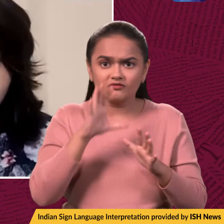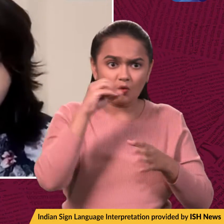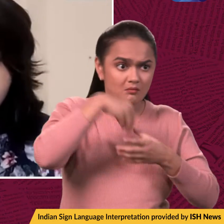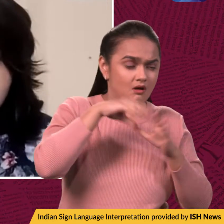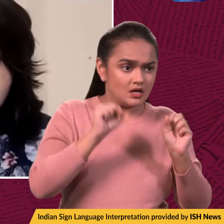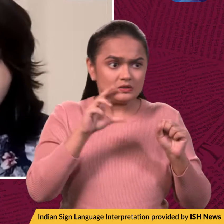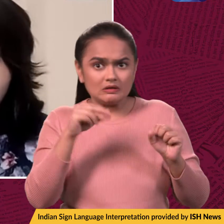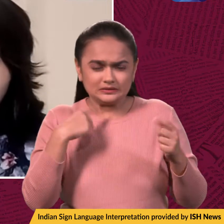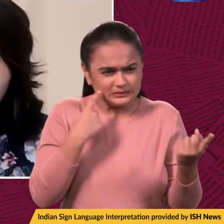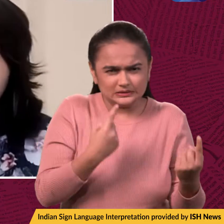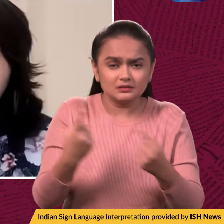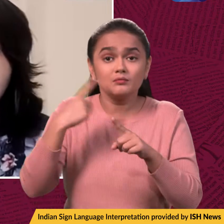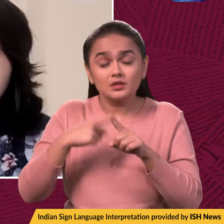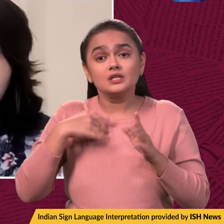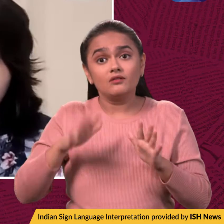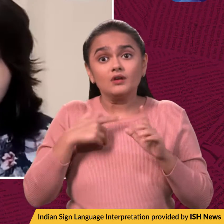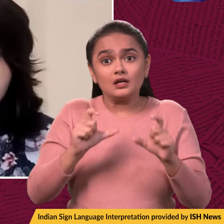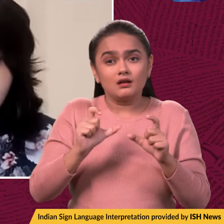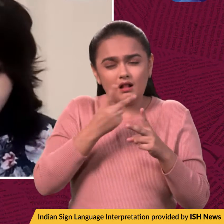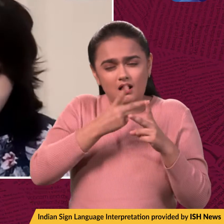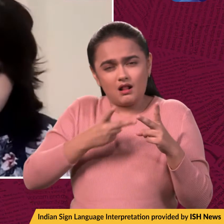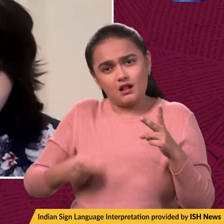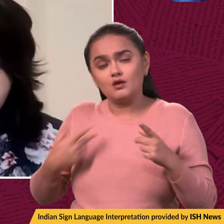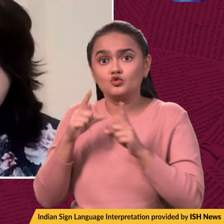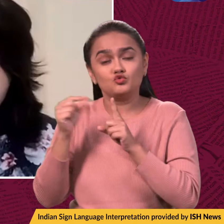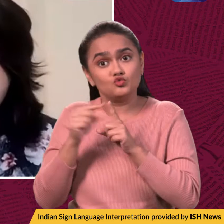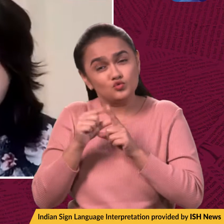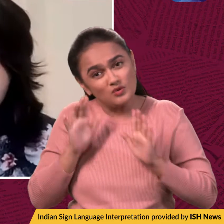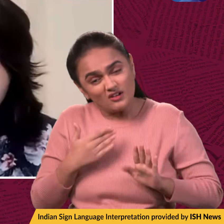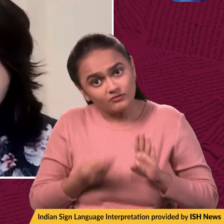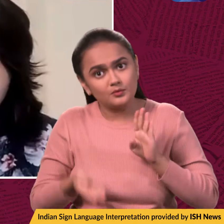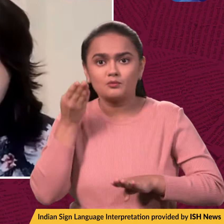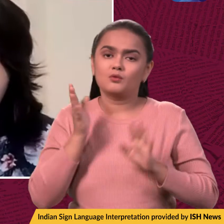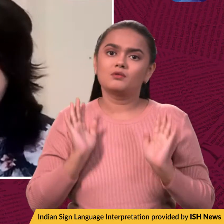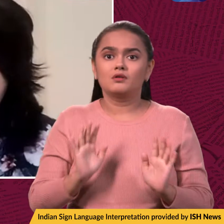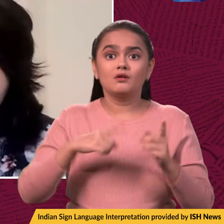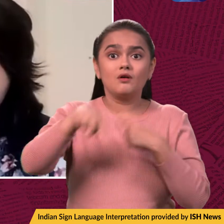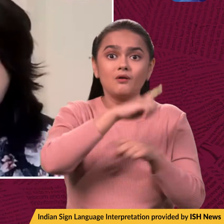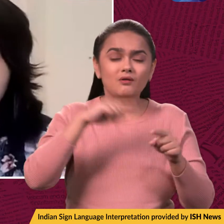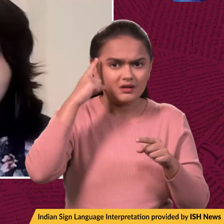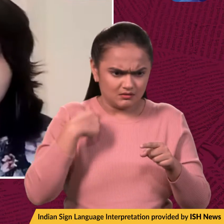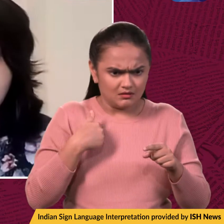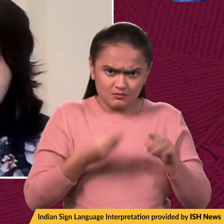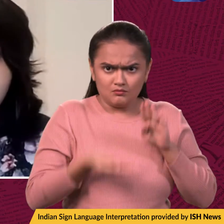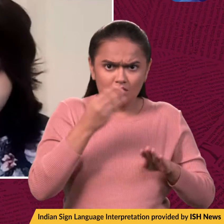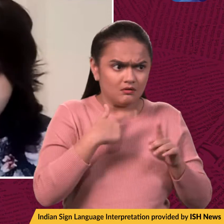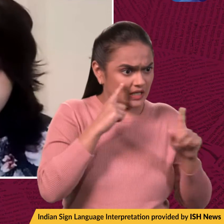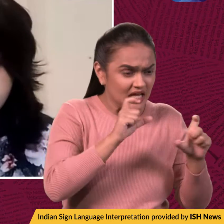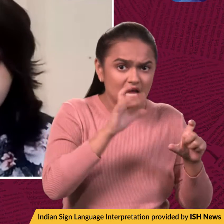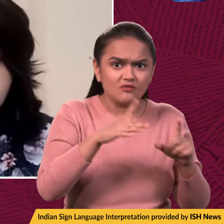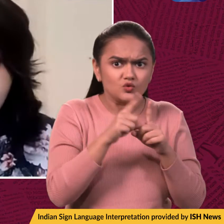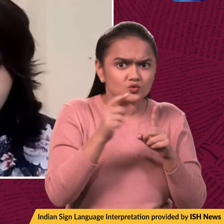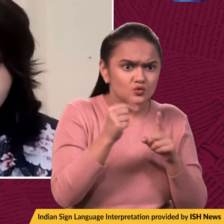We are also taking all possible precautions," end quote. Now, stressing on the need to take all precautions, Mandavia said, and I